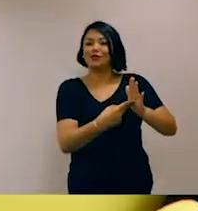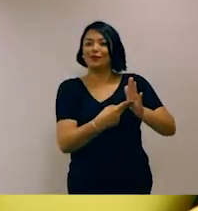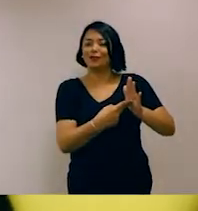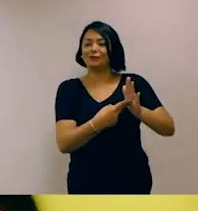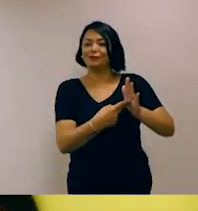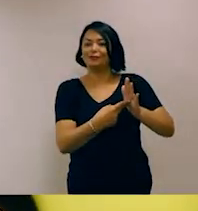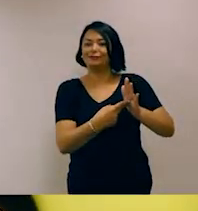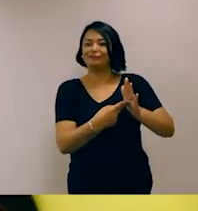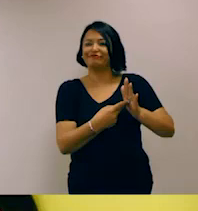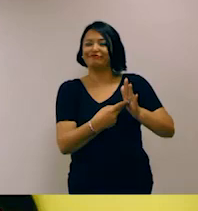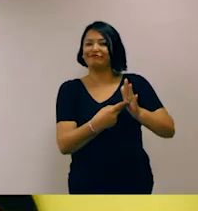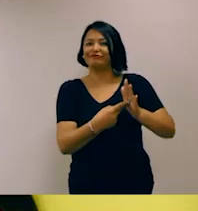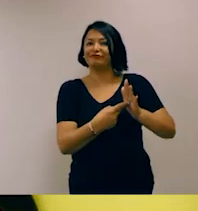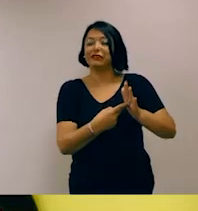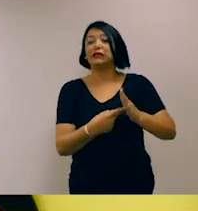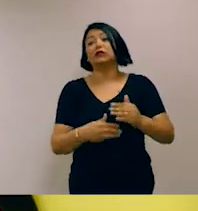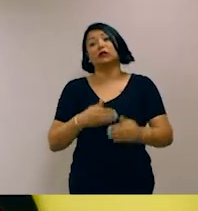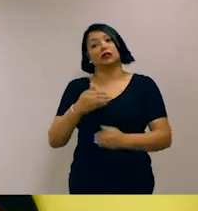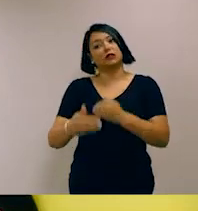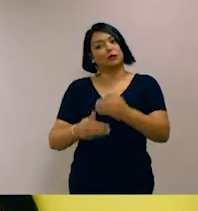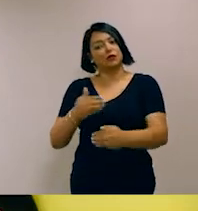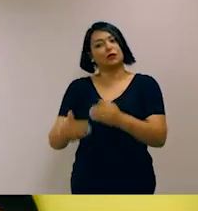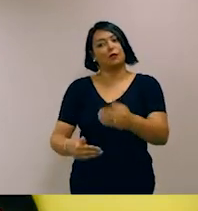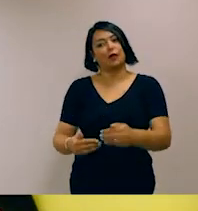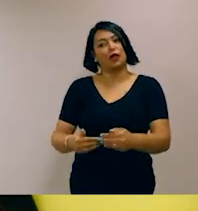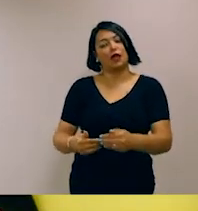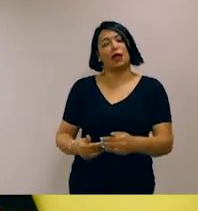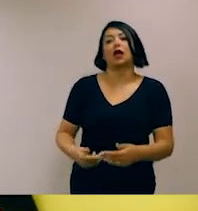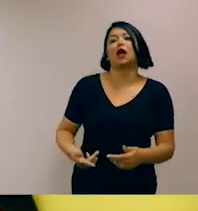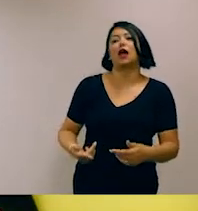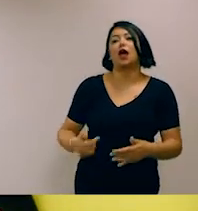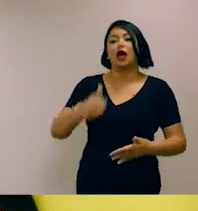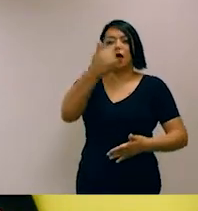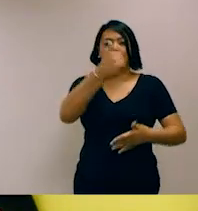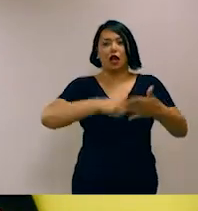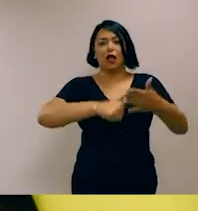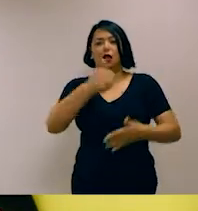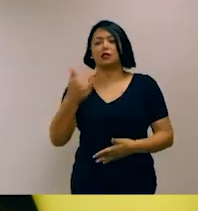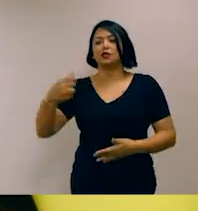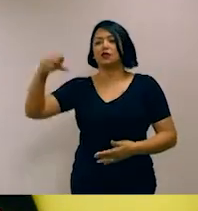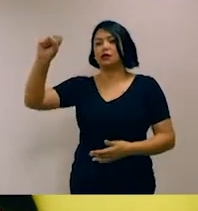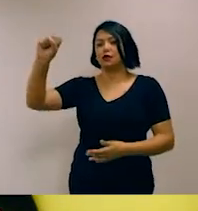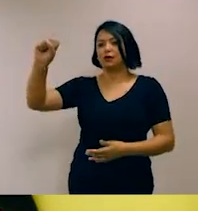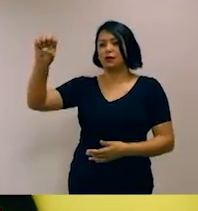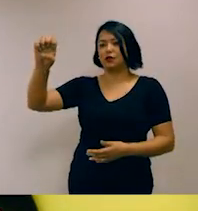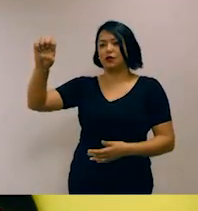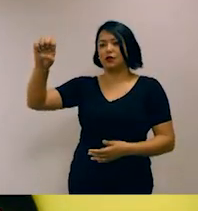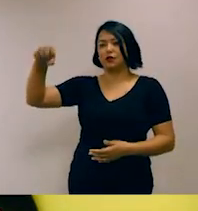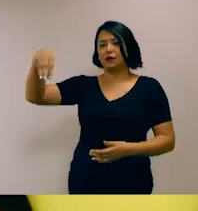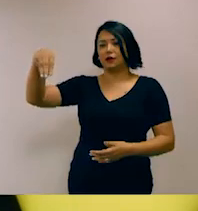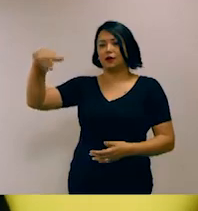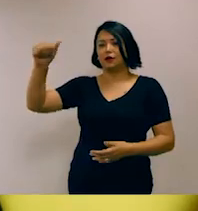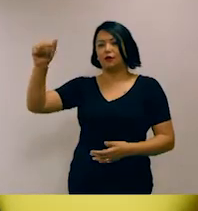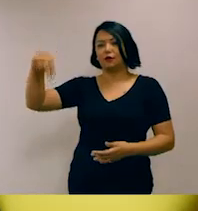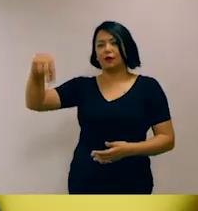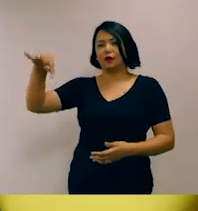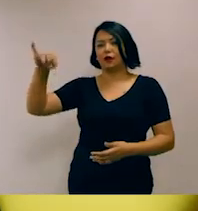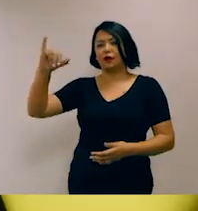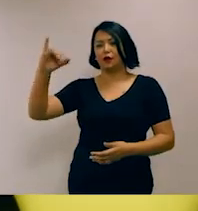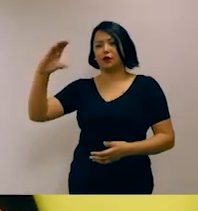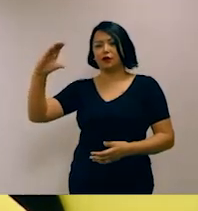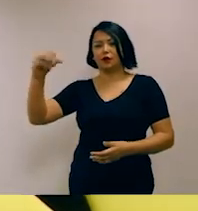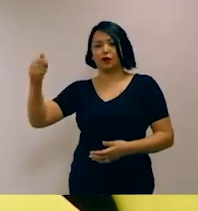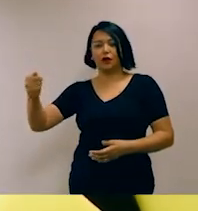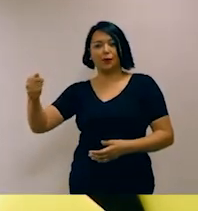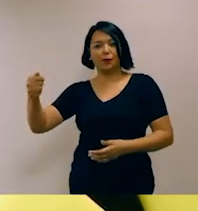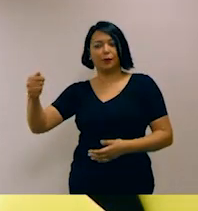this is one of the biggest challenges that we have when it comes to natural language processing. And we need to carry out